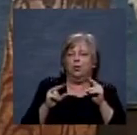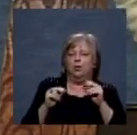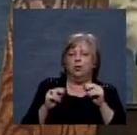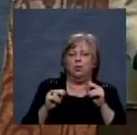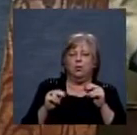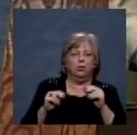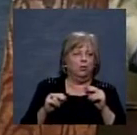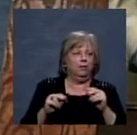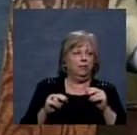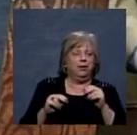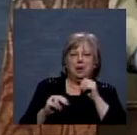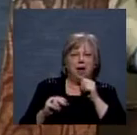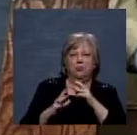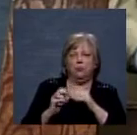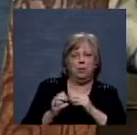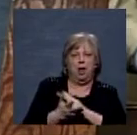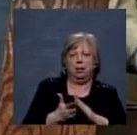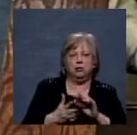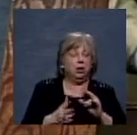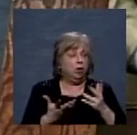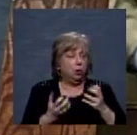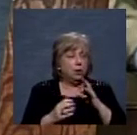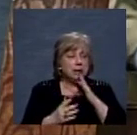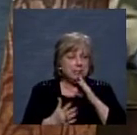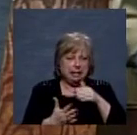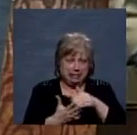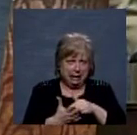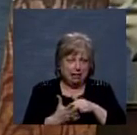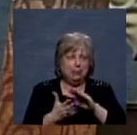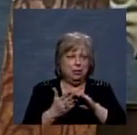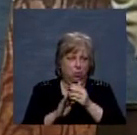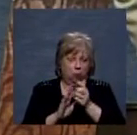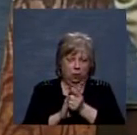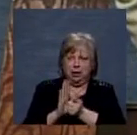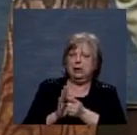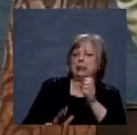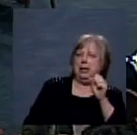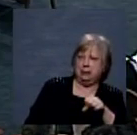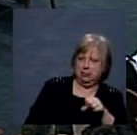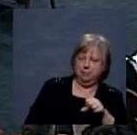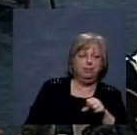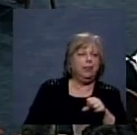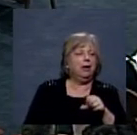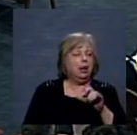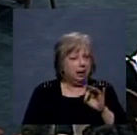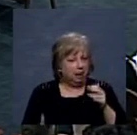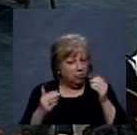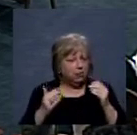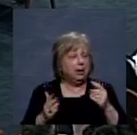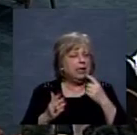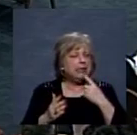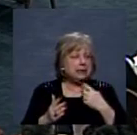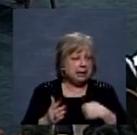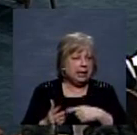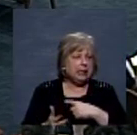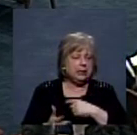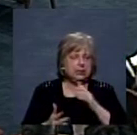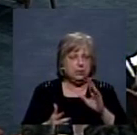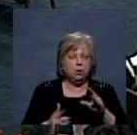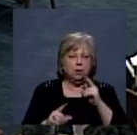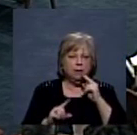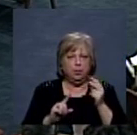right. You wish to speak against the ordinance. I wish to speak against it. All right. If you go ahead and tell us what your